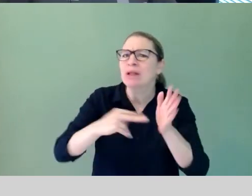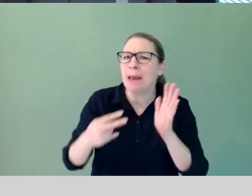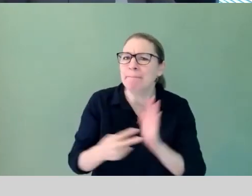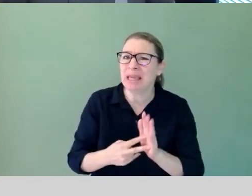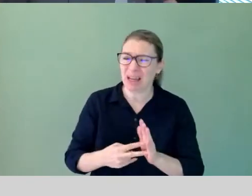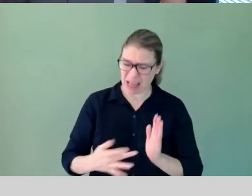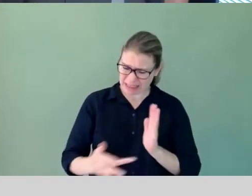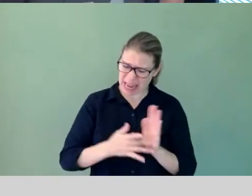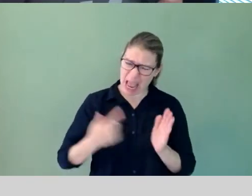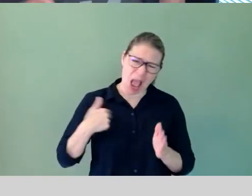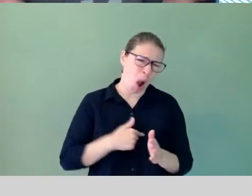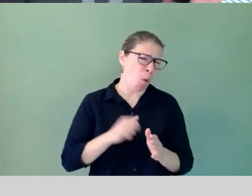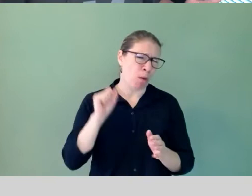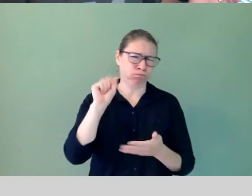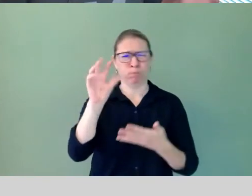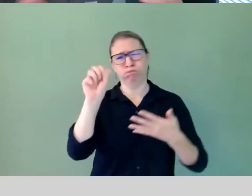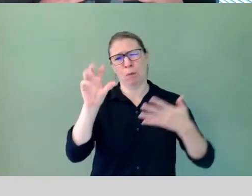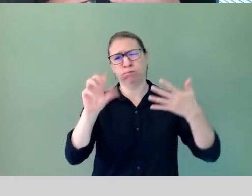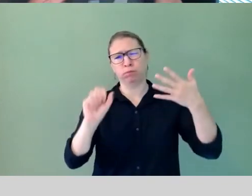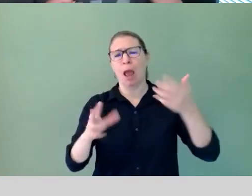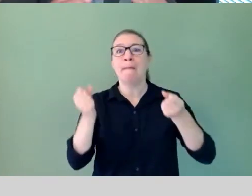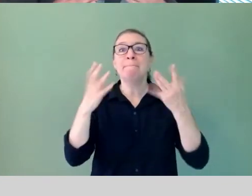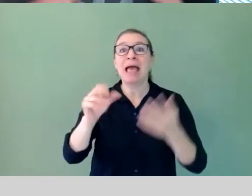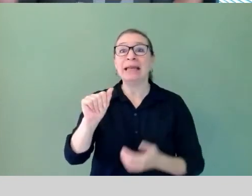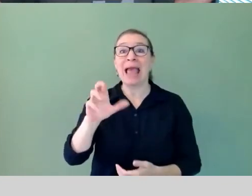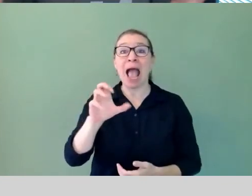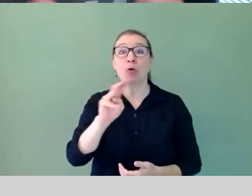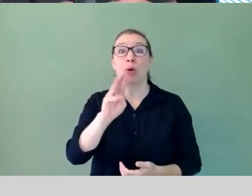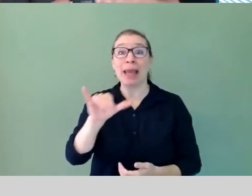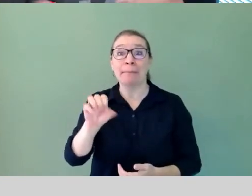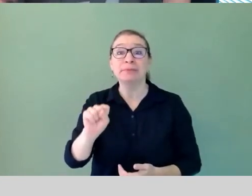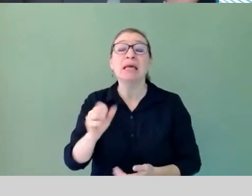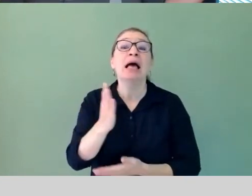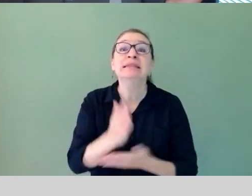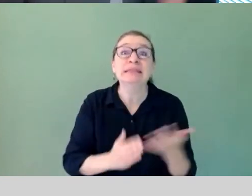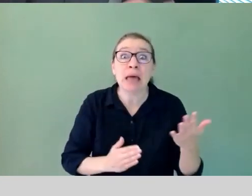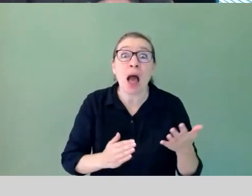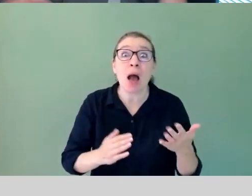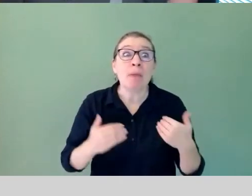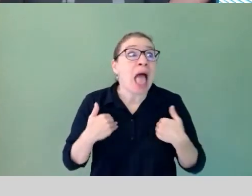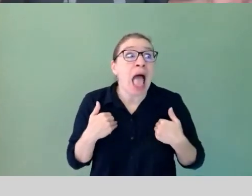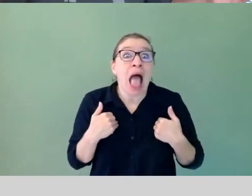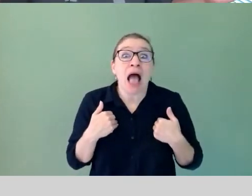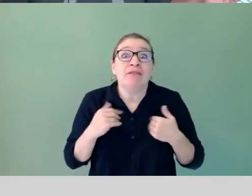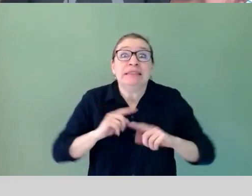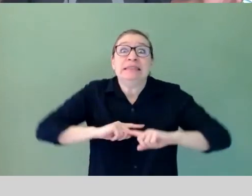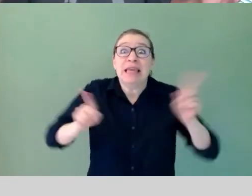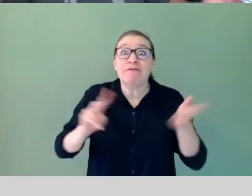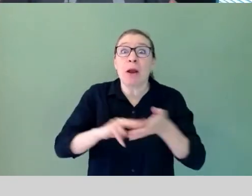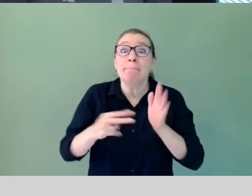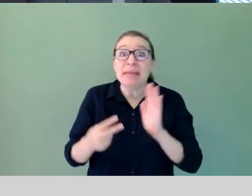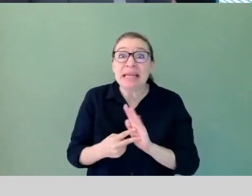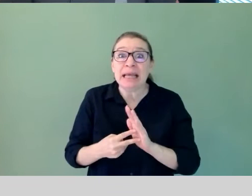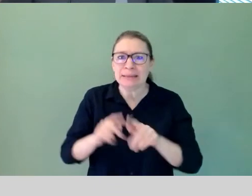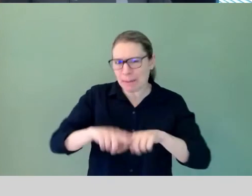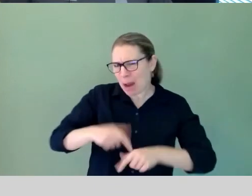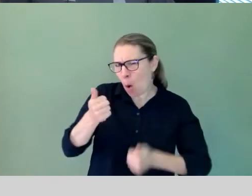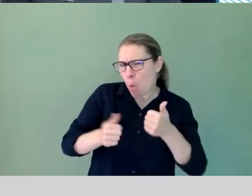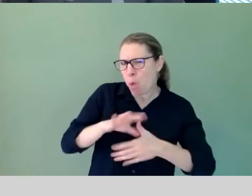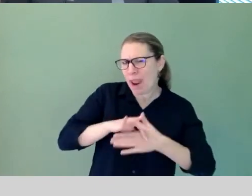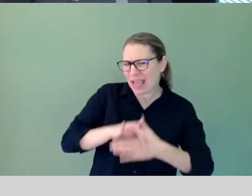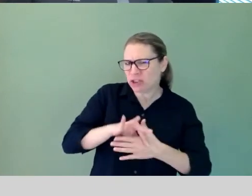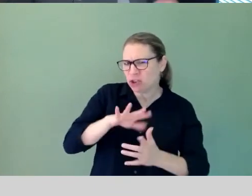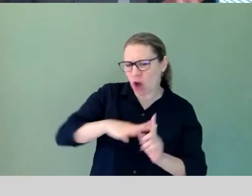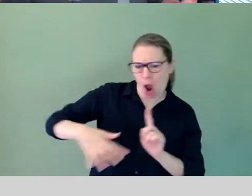career. We even have some acronyms that can have two or more meanings depending on the context. Now, we have context clues acronyms, and that's